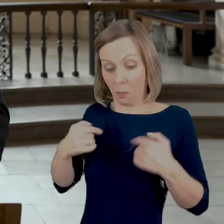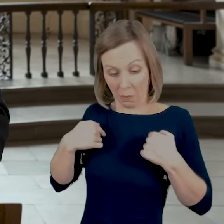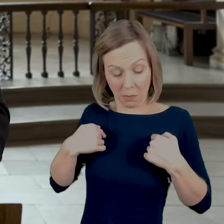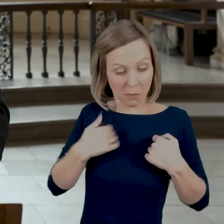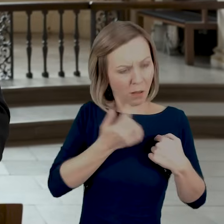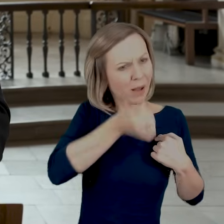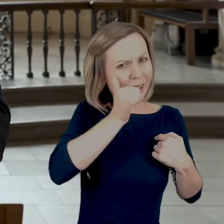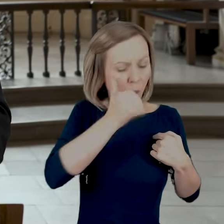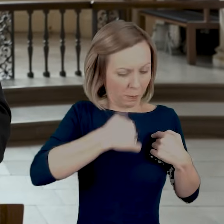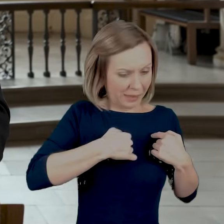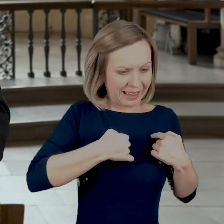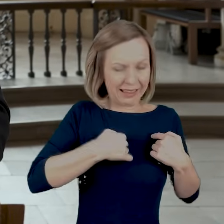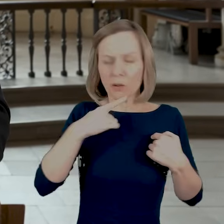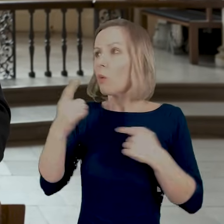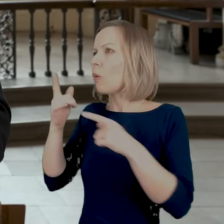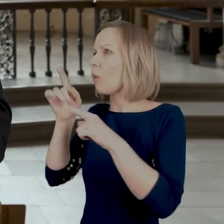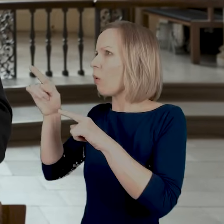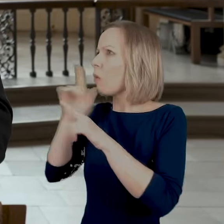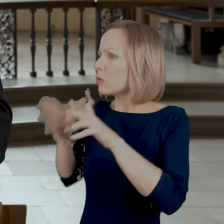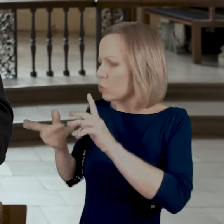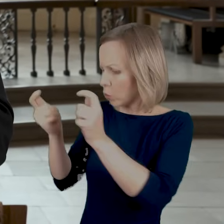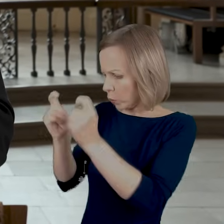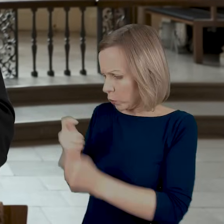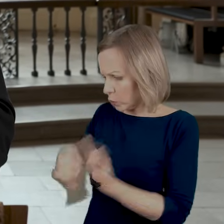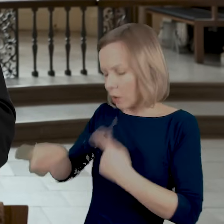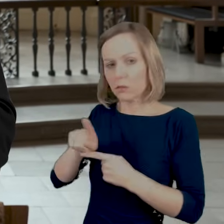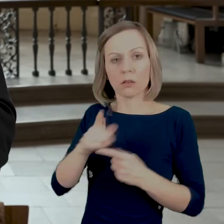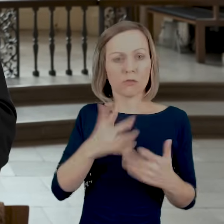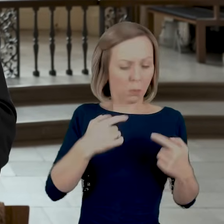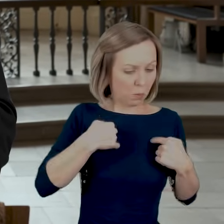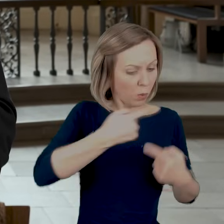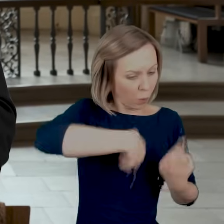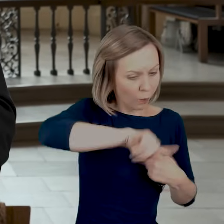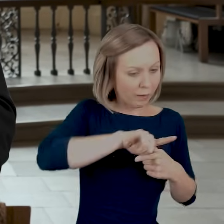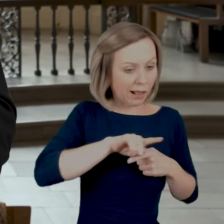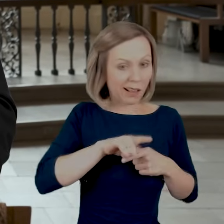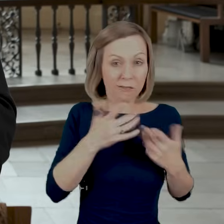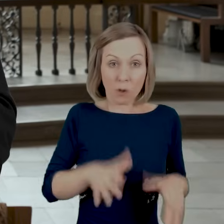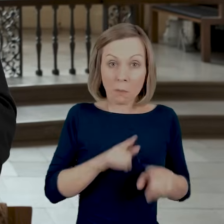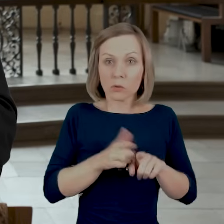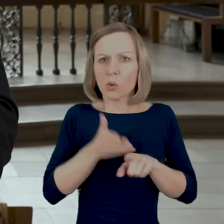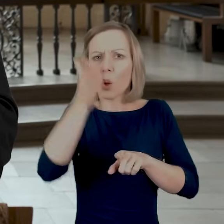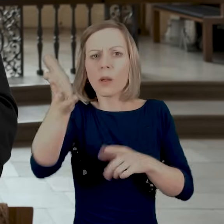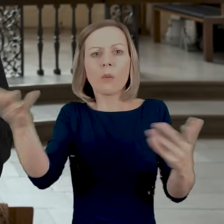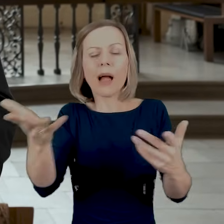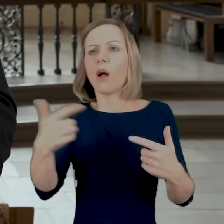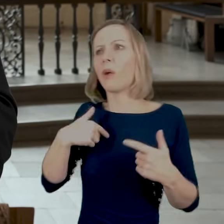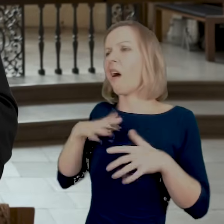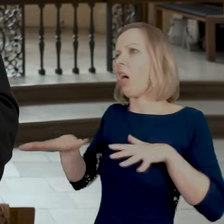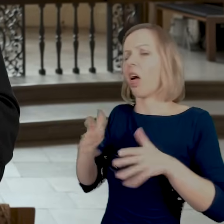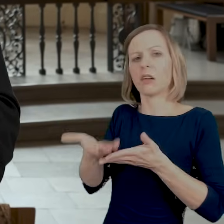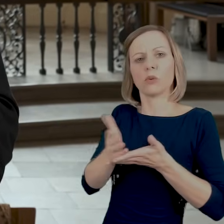to what God is creatively making us, from where we specifically are coming from to where we are collectively